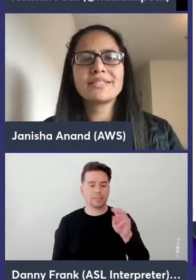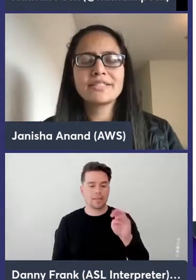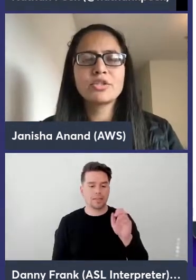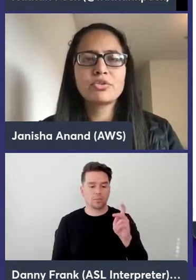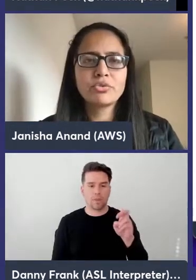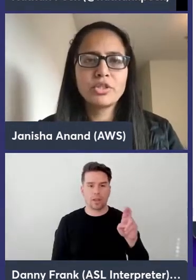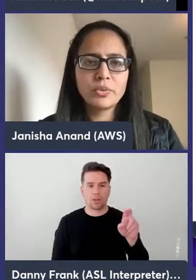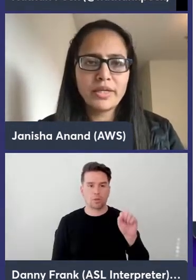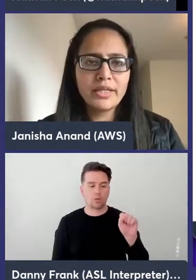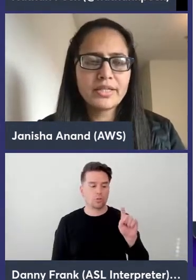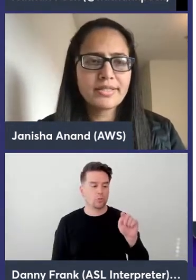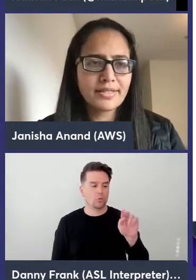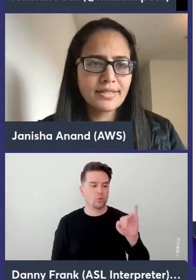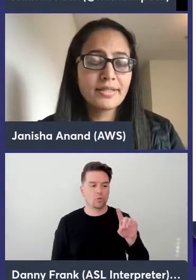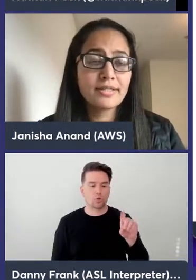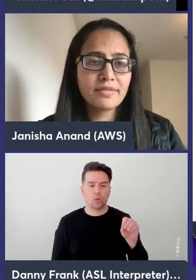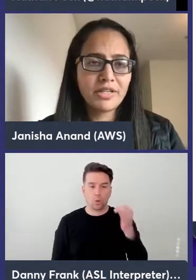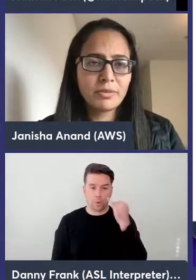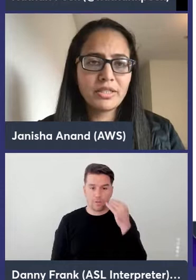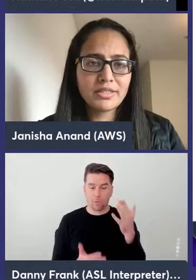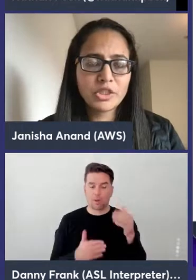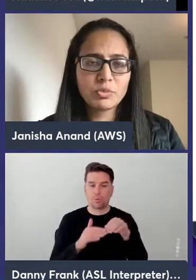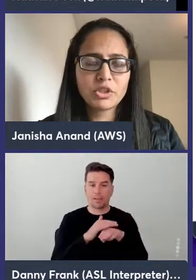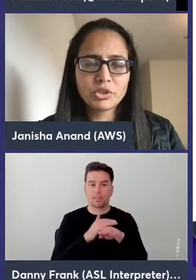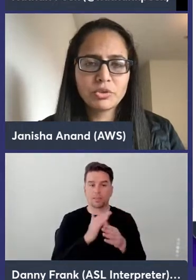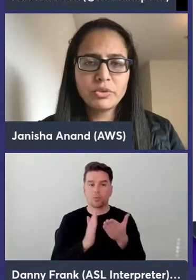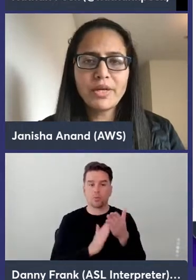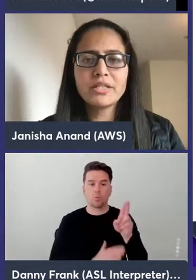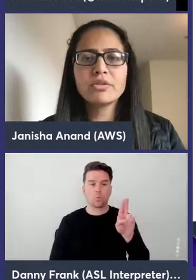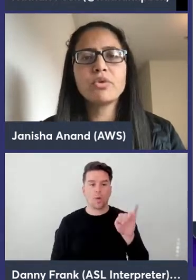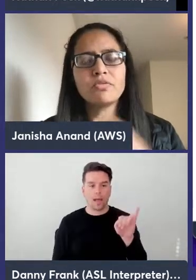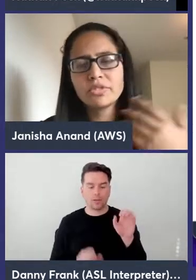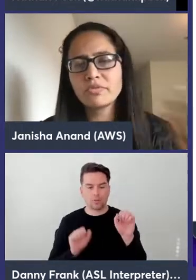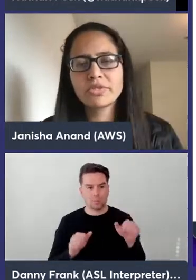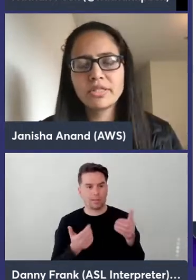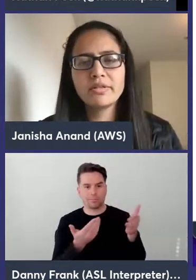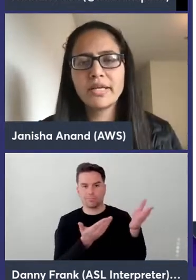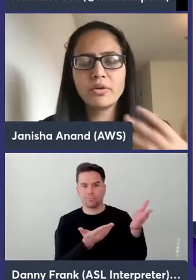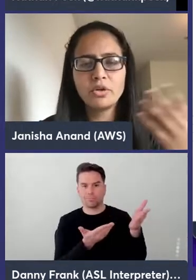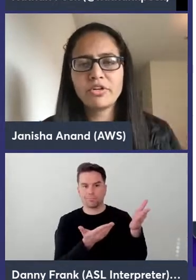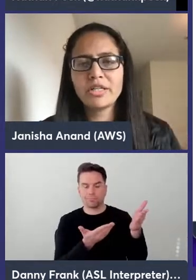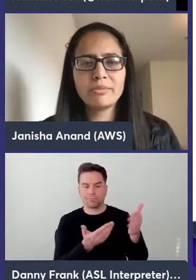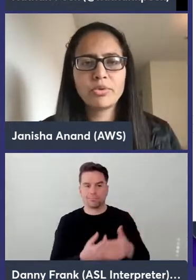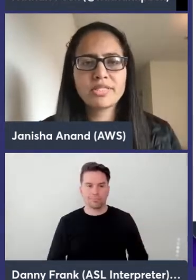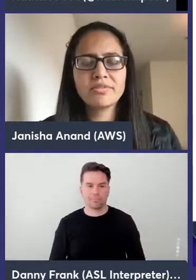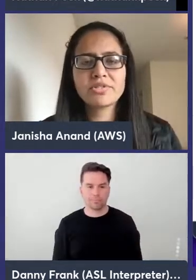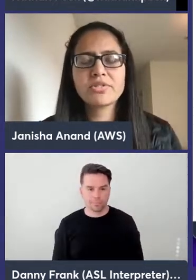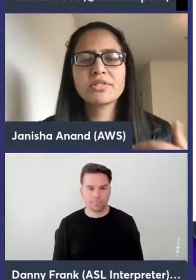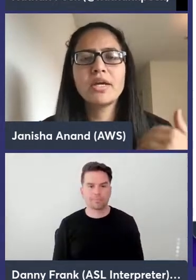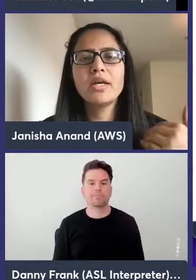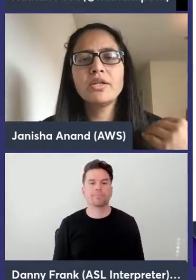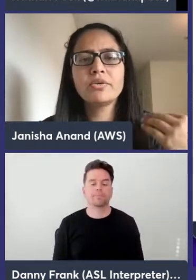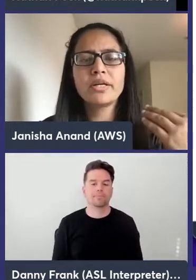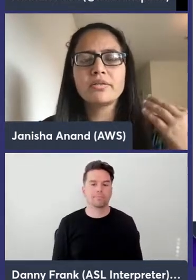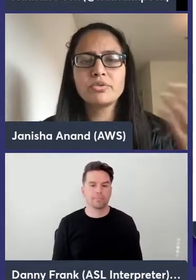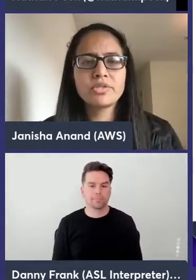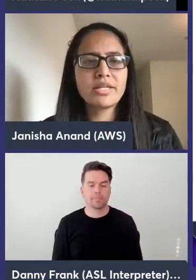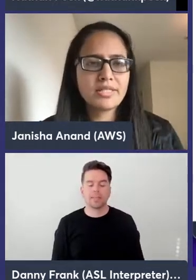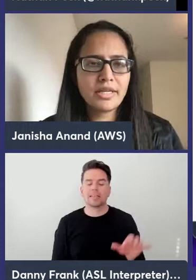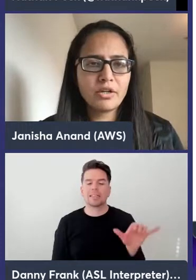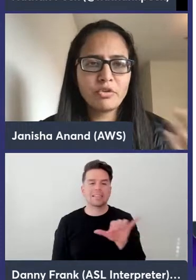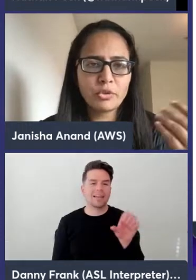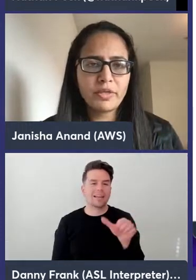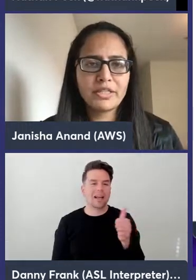want to access it through the UI, it is available in SageMaker Studio. And you always, obviously, like all of our AWS services, you can use